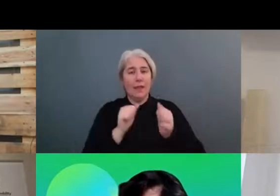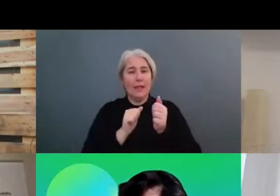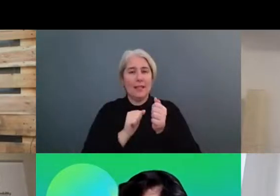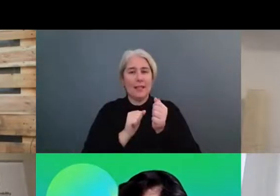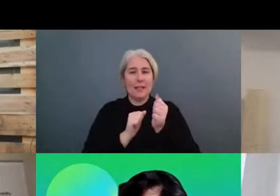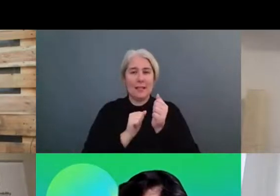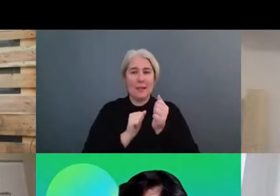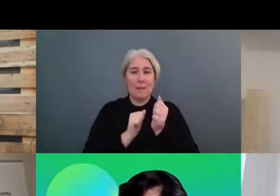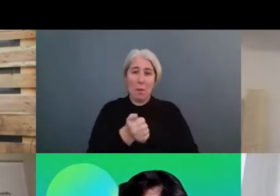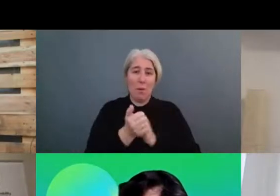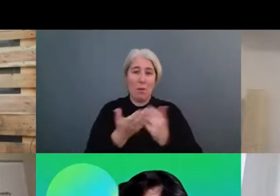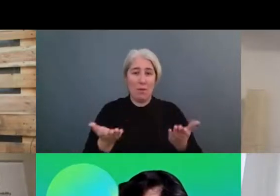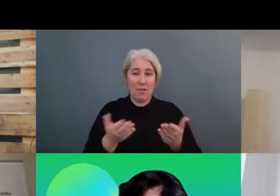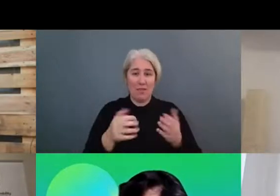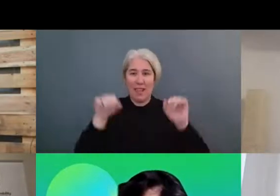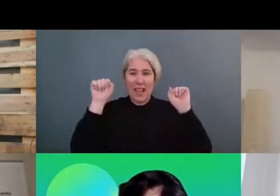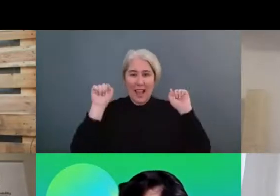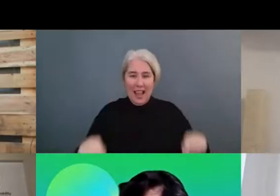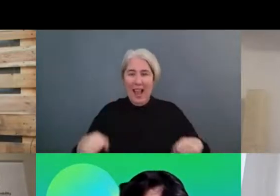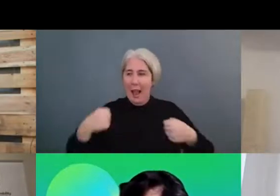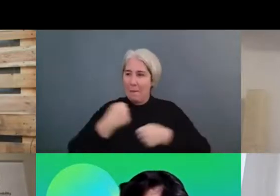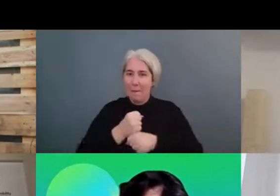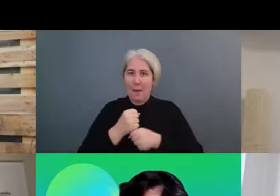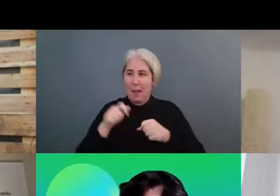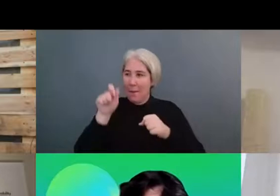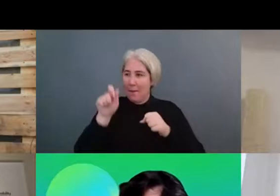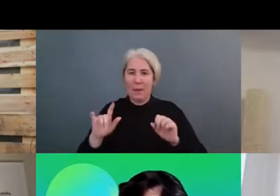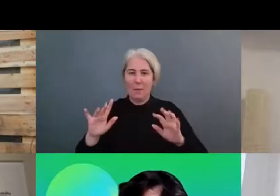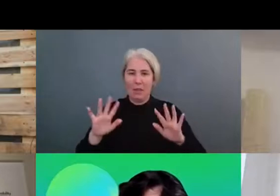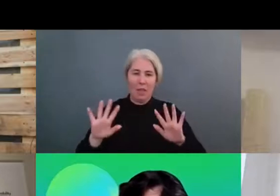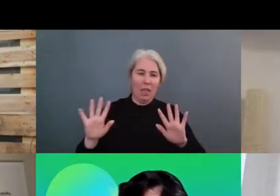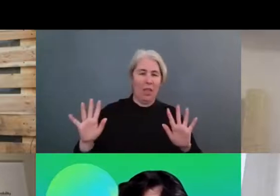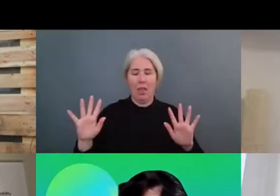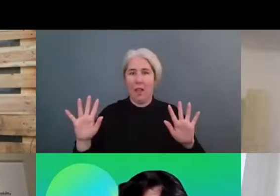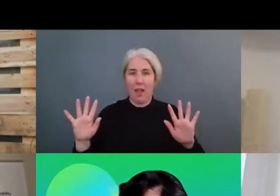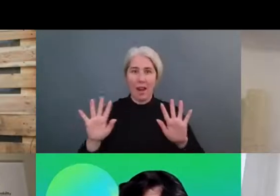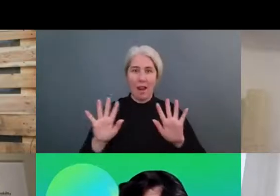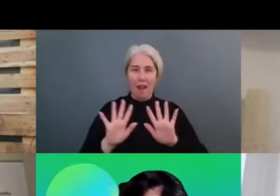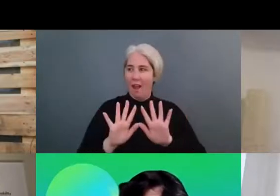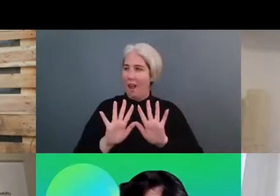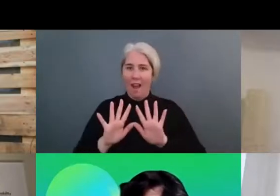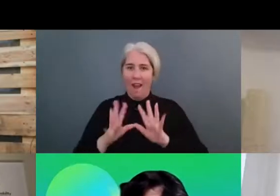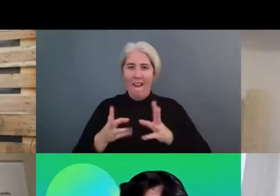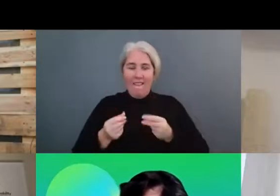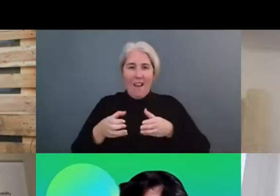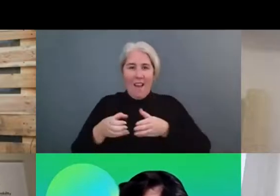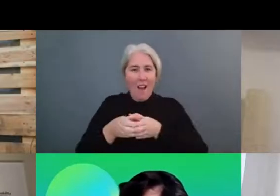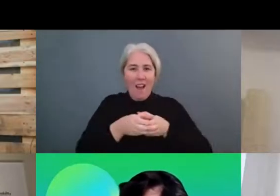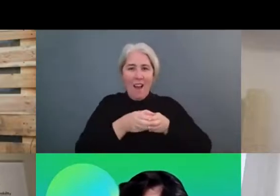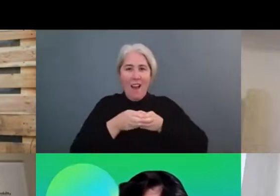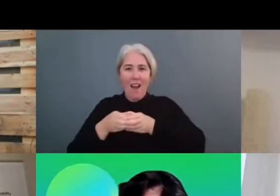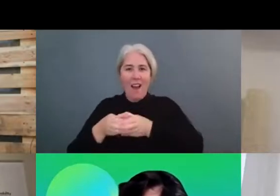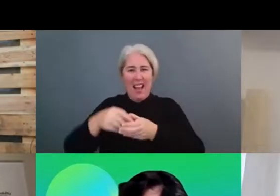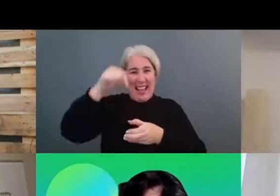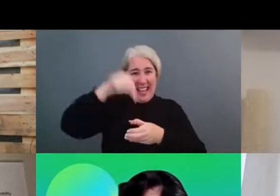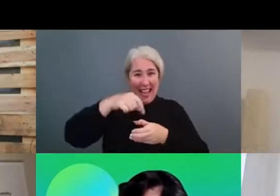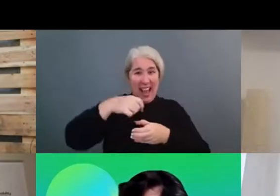the power to unite fans and create this broader momentum in society in support of climate